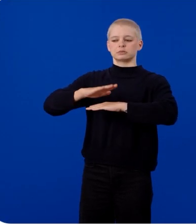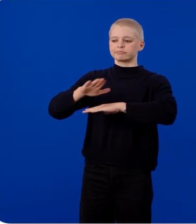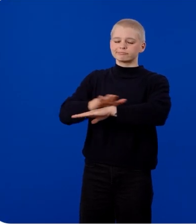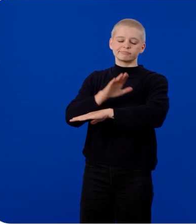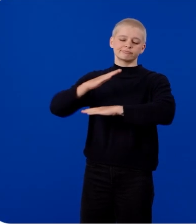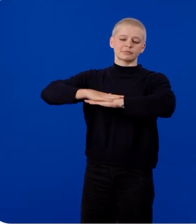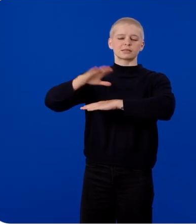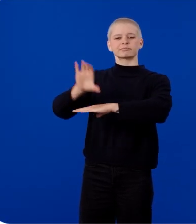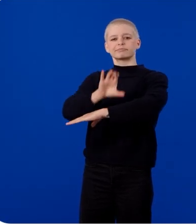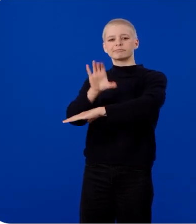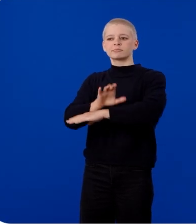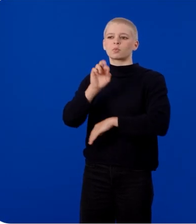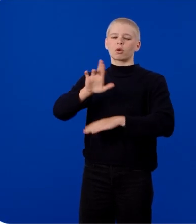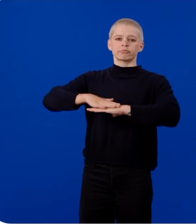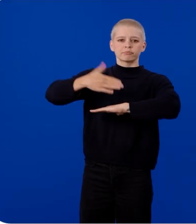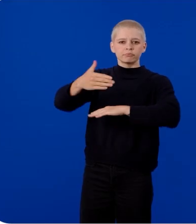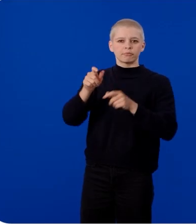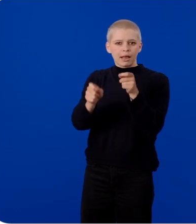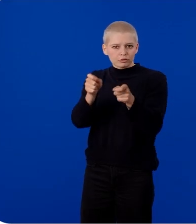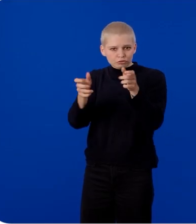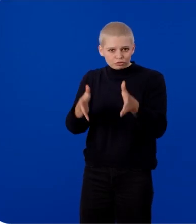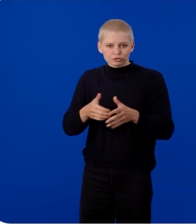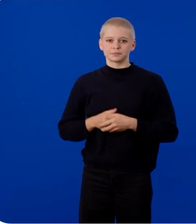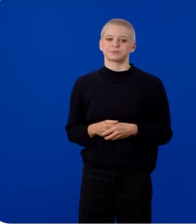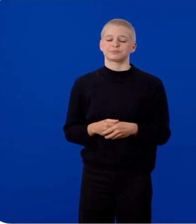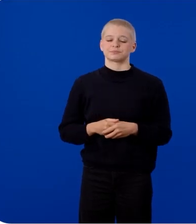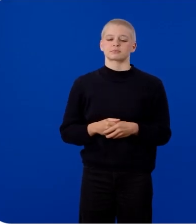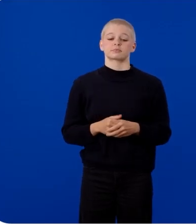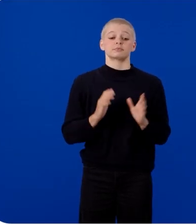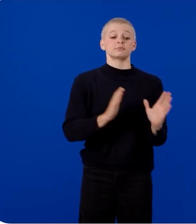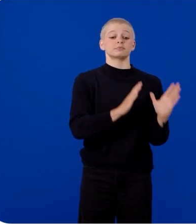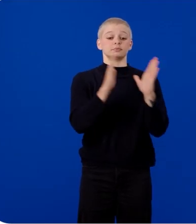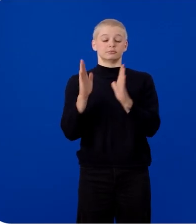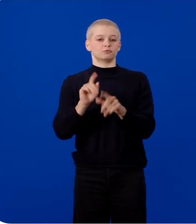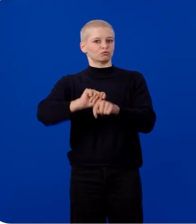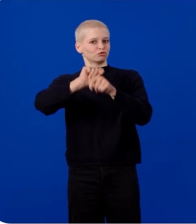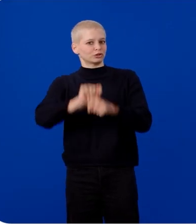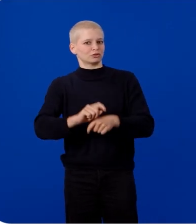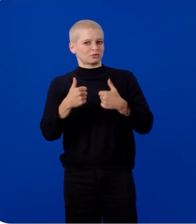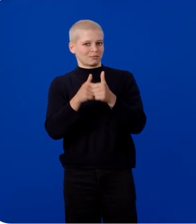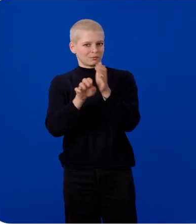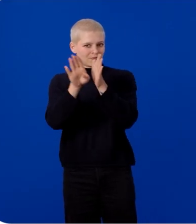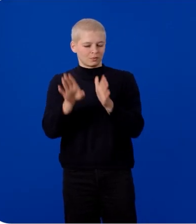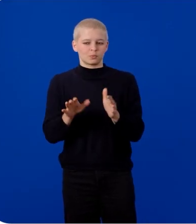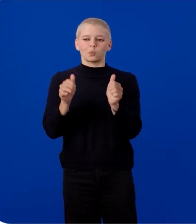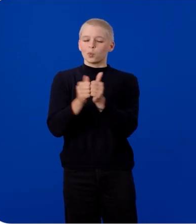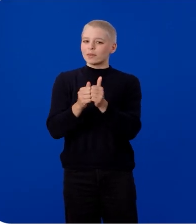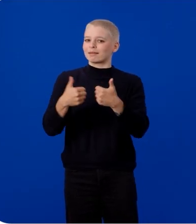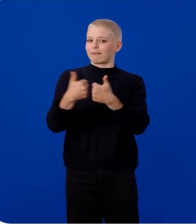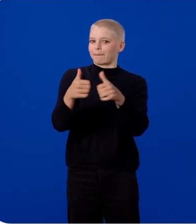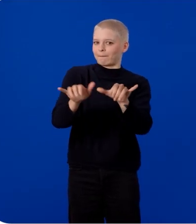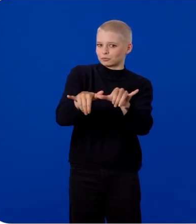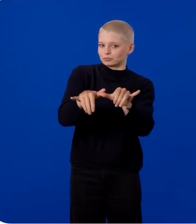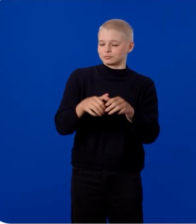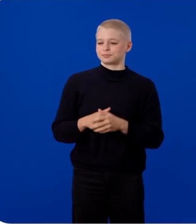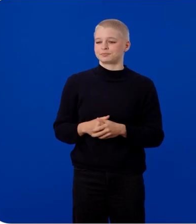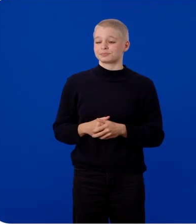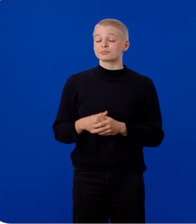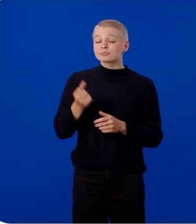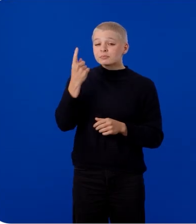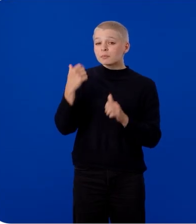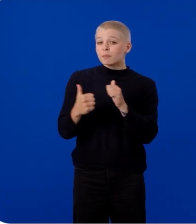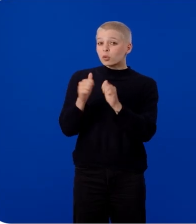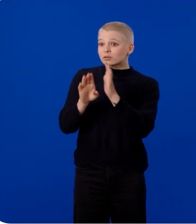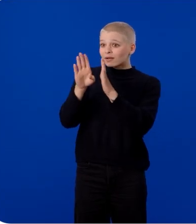worlds. Next, we have the traditional game developers building with game engines. Most of our developers in this